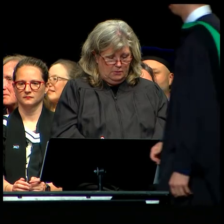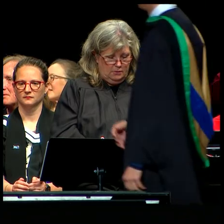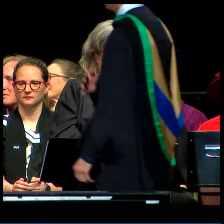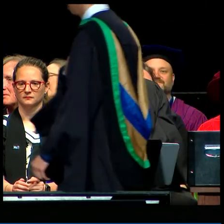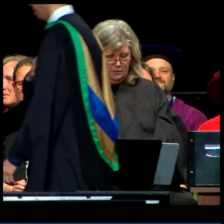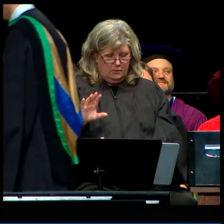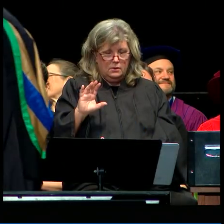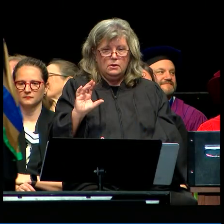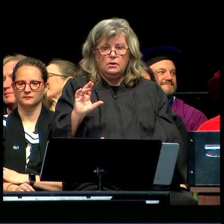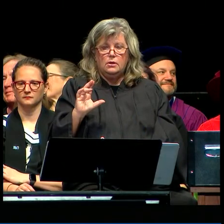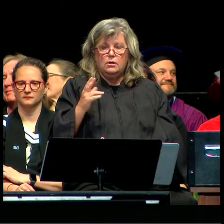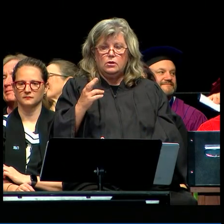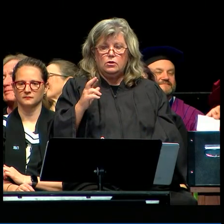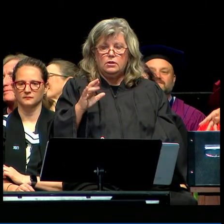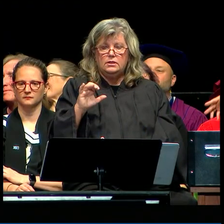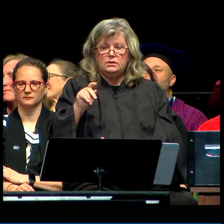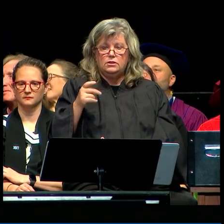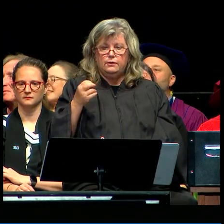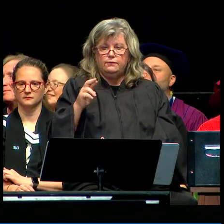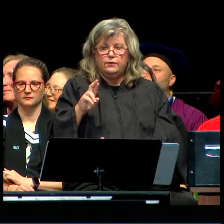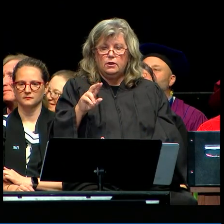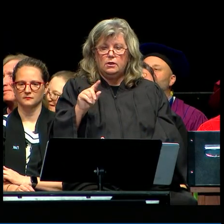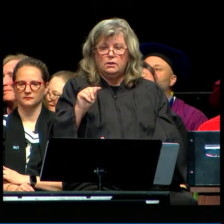Christopher Tarizade.